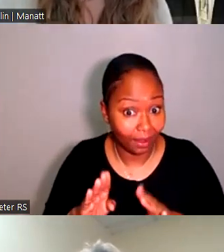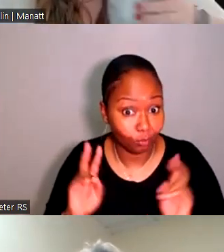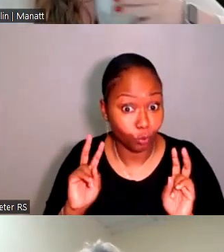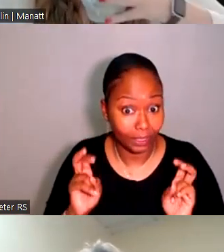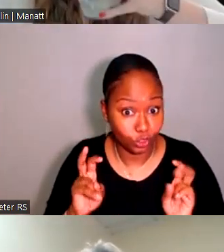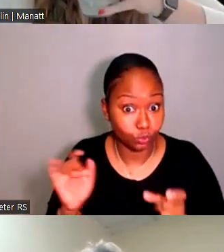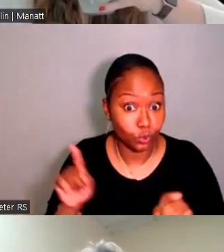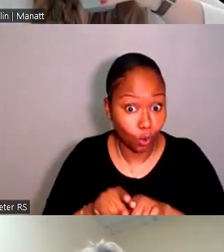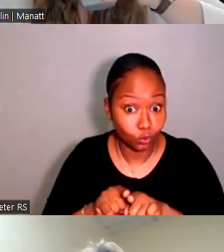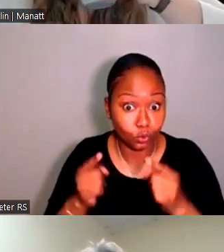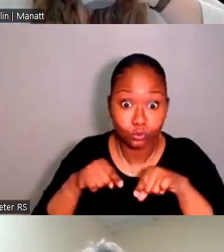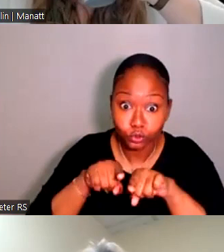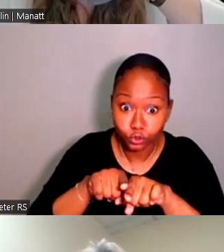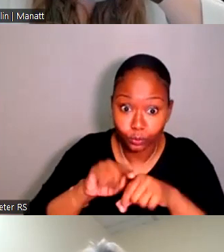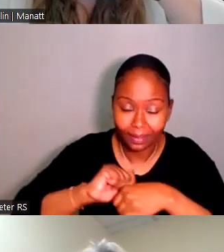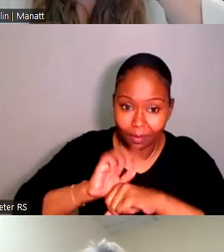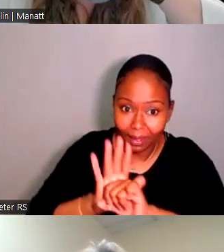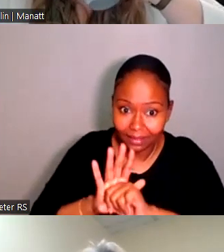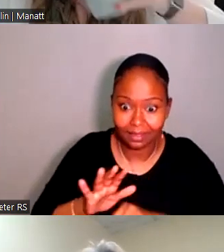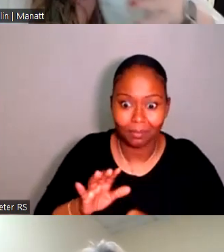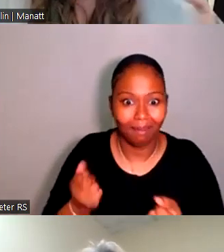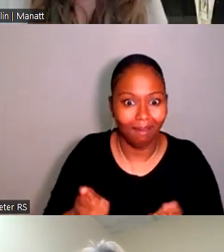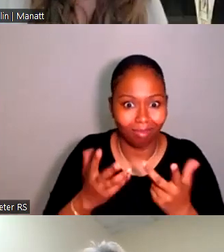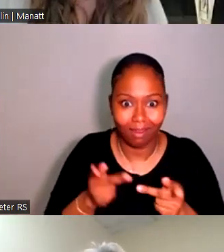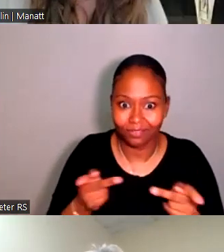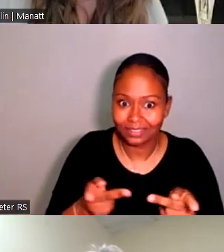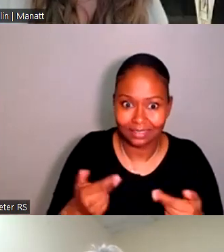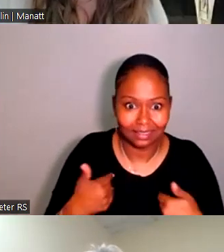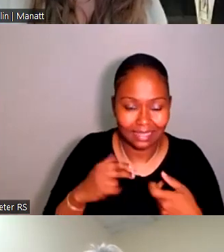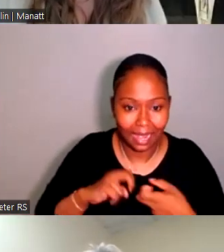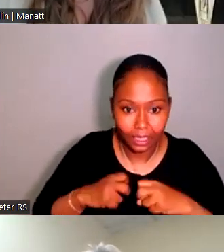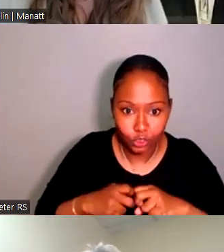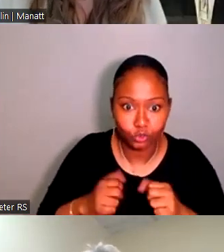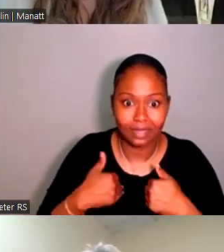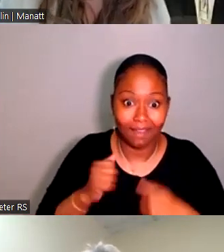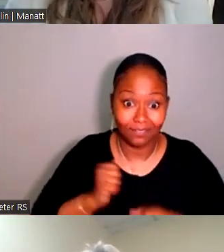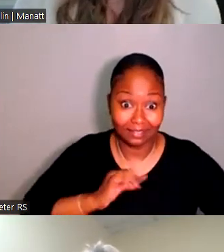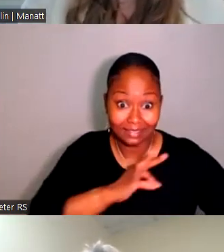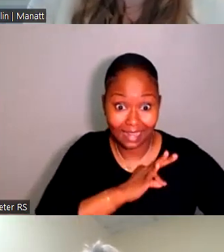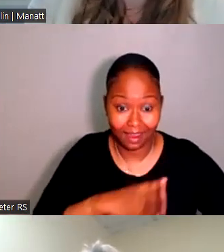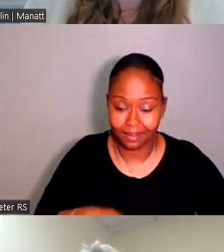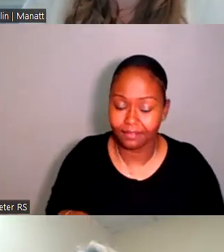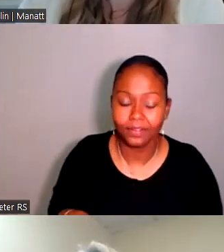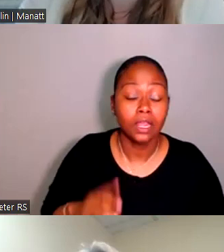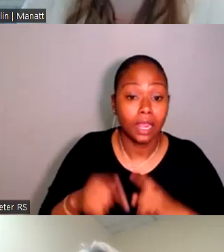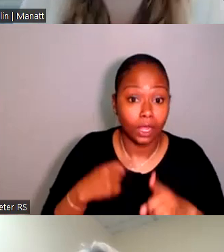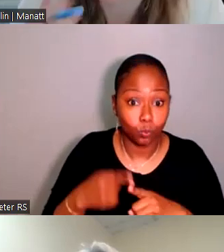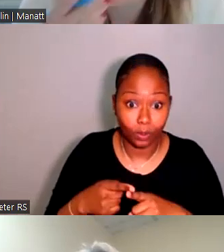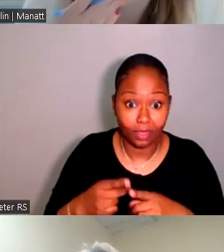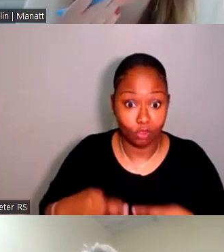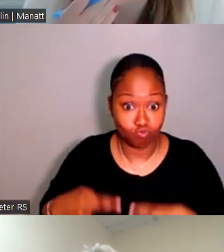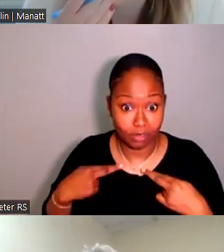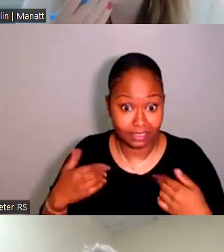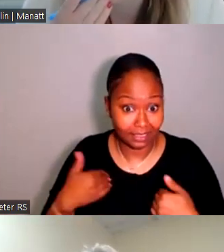pandemic, a lot of facilities struggled with having staff who weren't just overwhelmed. And when residents were having behavioral challenges for whatever